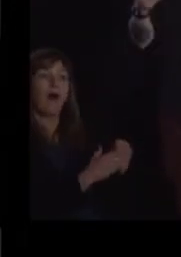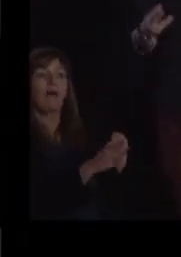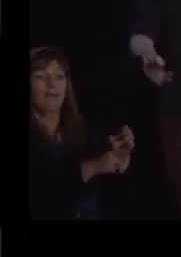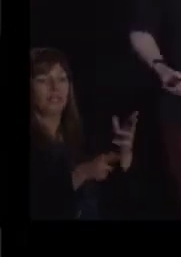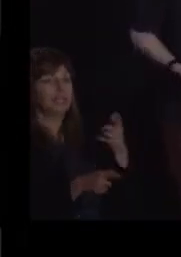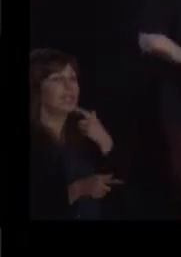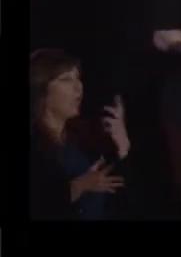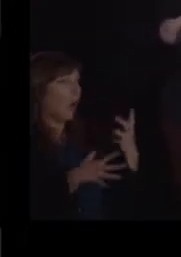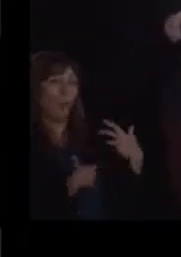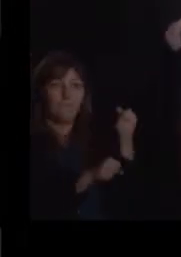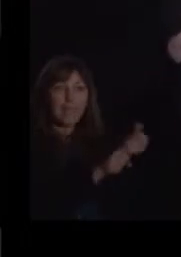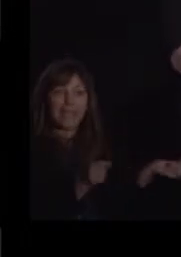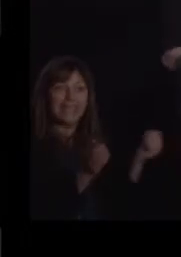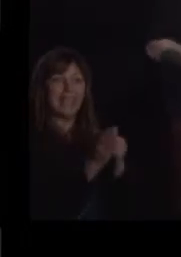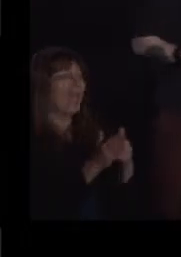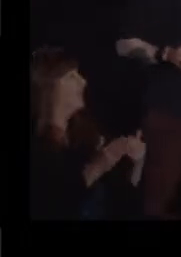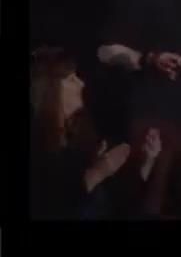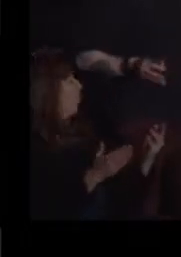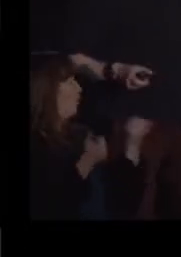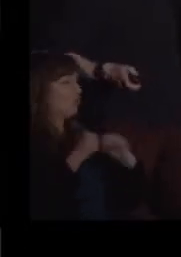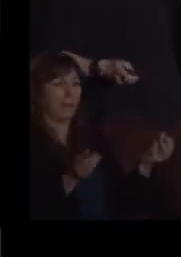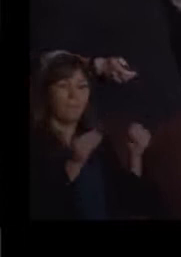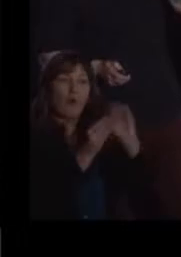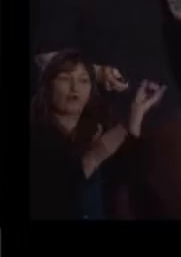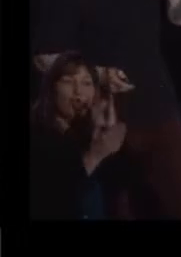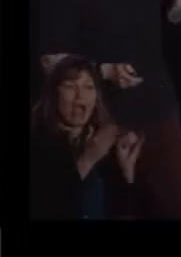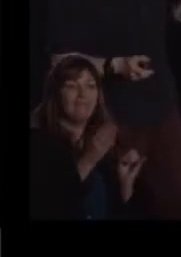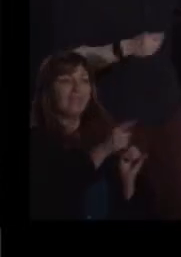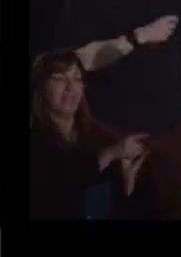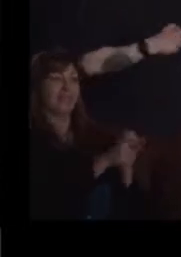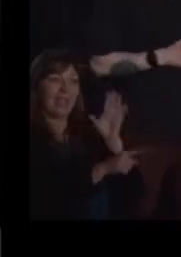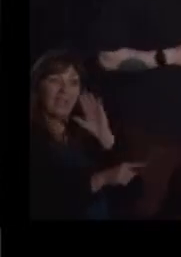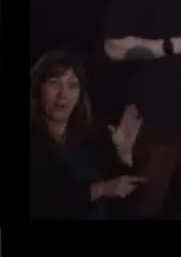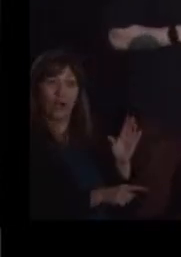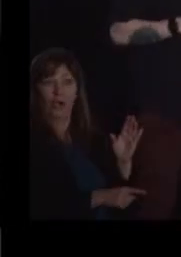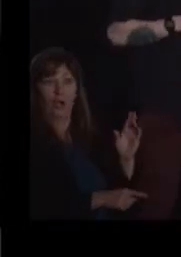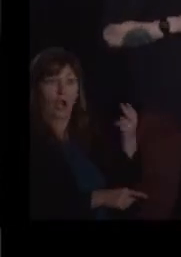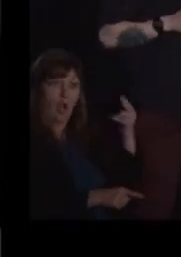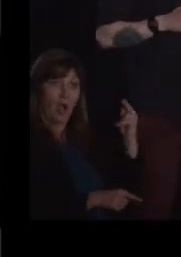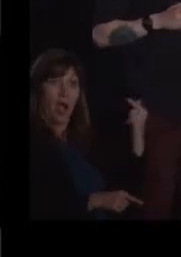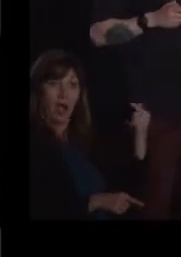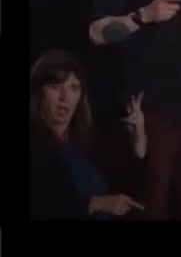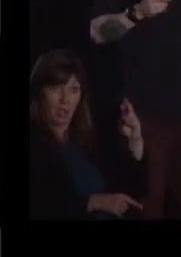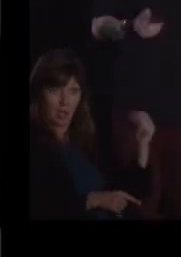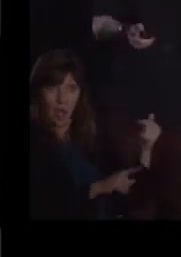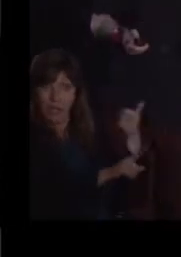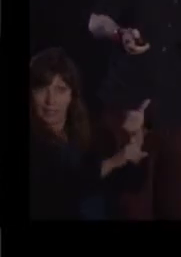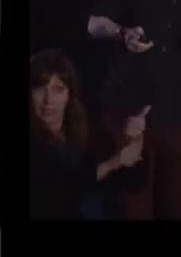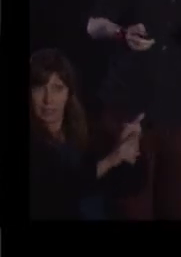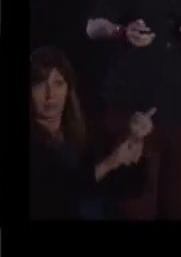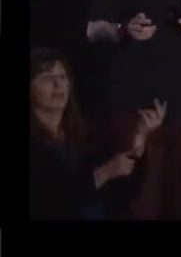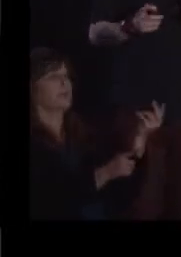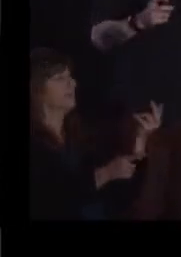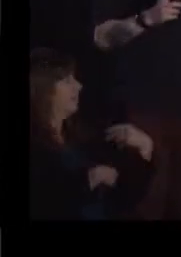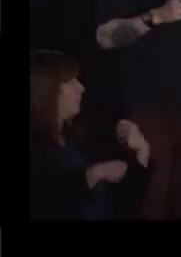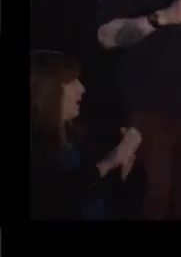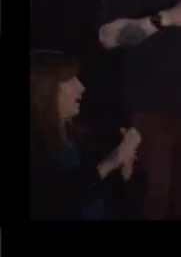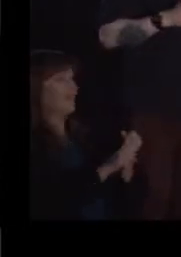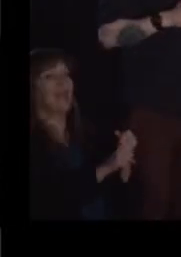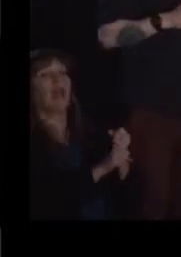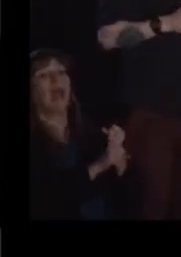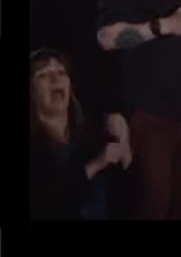like a mech-inspired sort of thing. So I made a few graphics and made it out in Hong Kong. And then they made a special version,